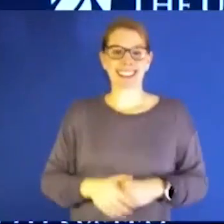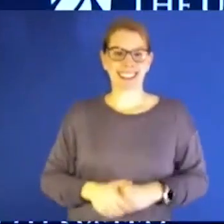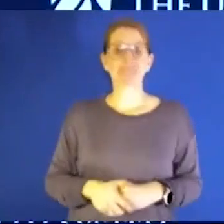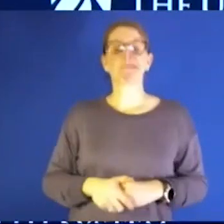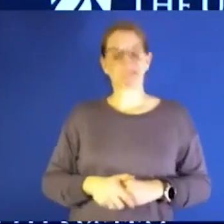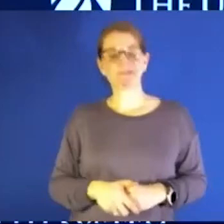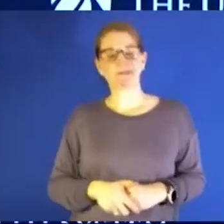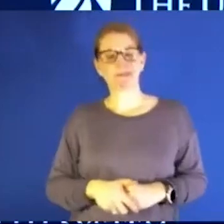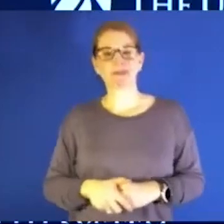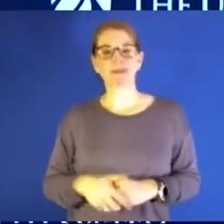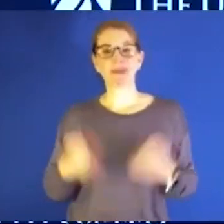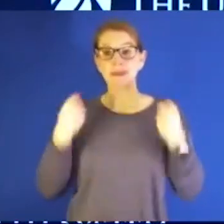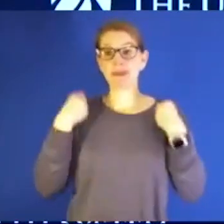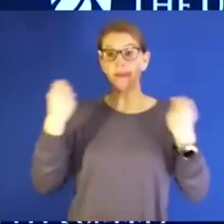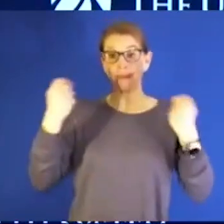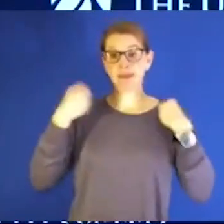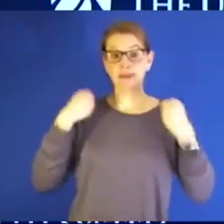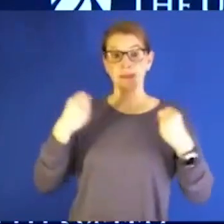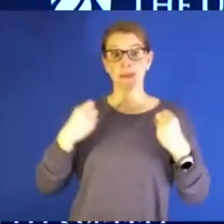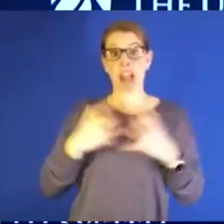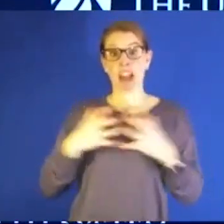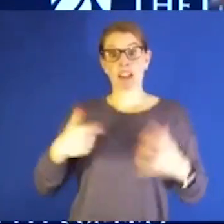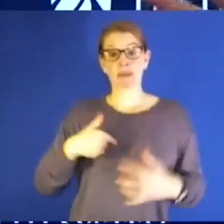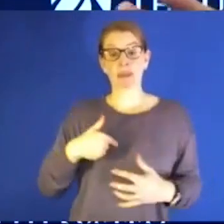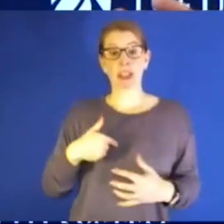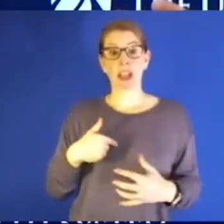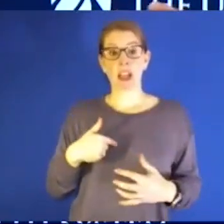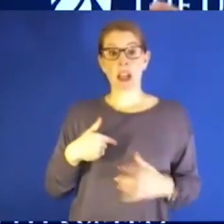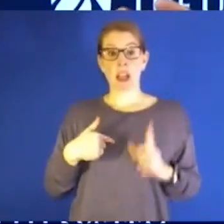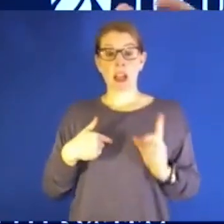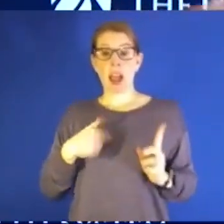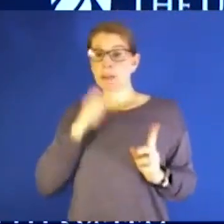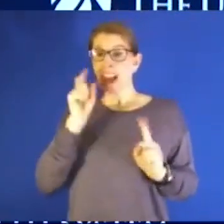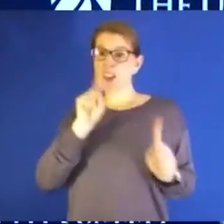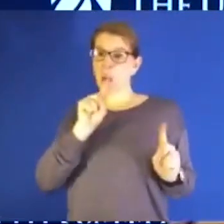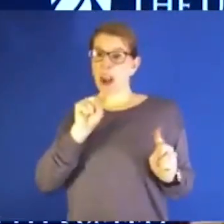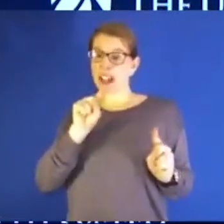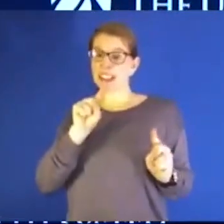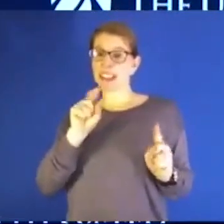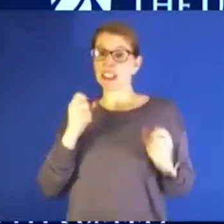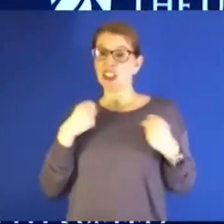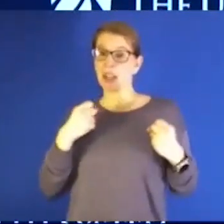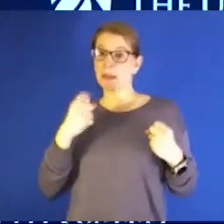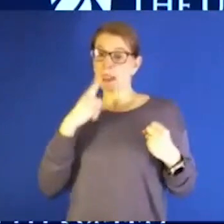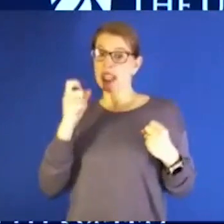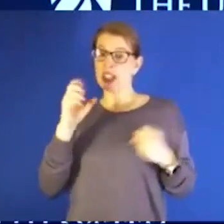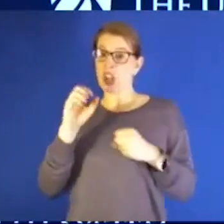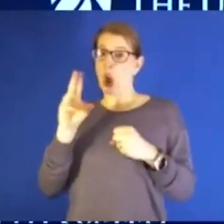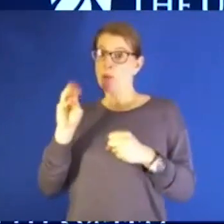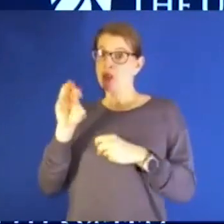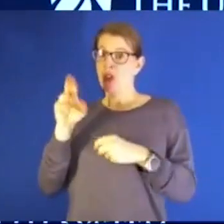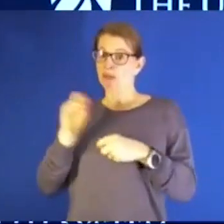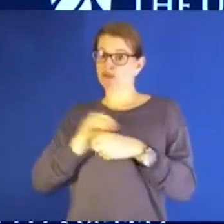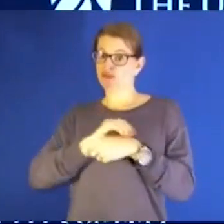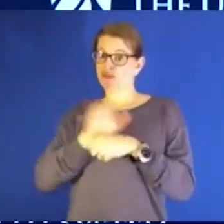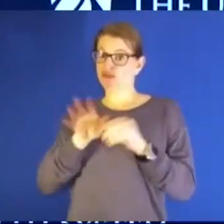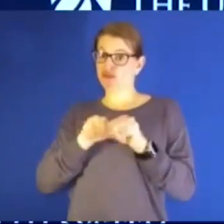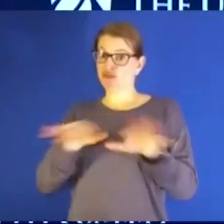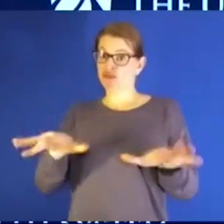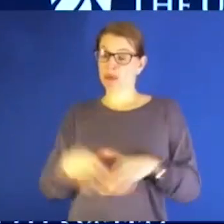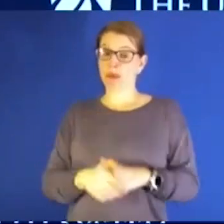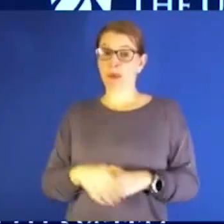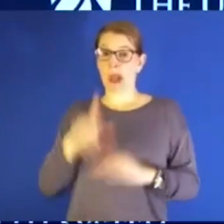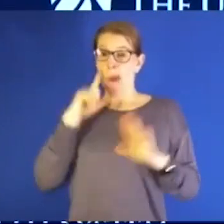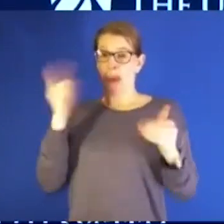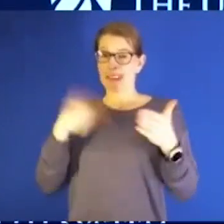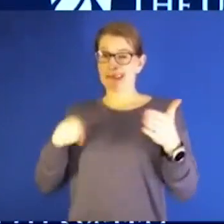And exercise a lot. I did that since I wasn't going to the gym as much right now because of Omicron. I hope to get back here in another week or two.